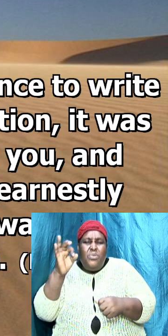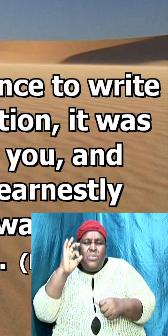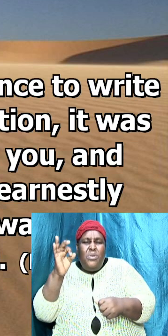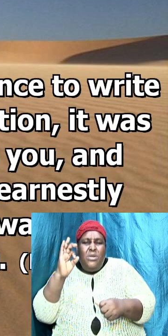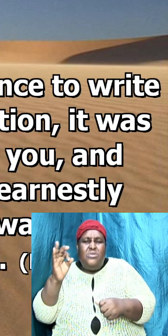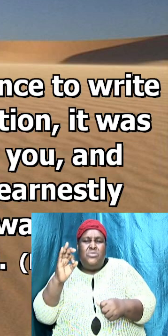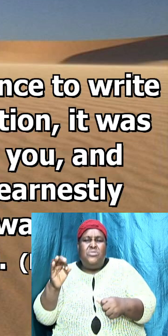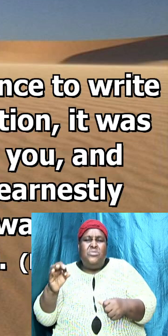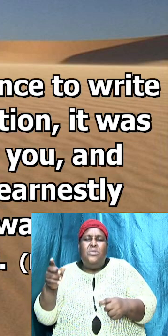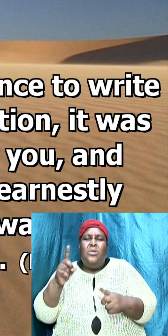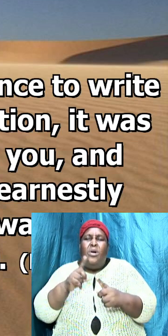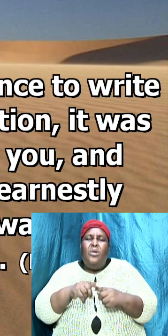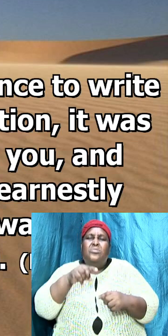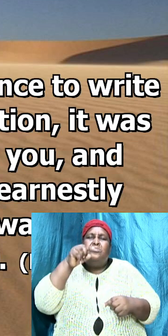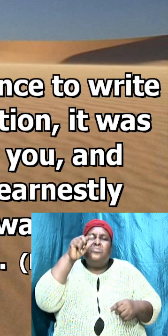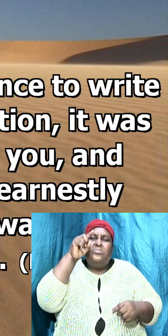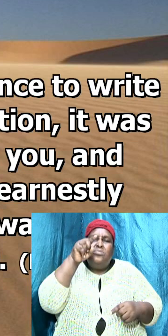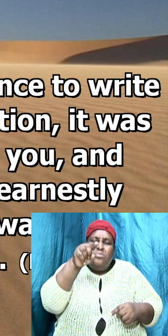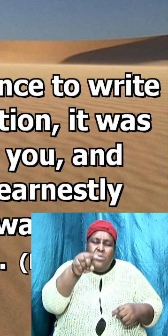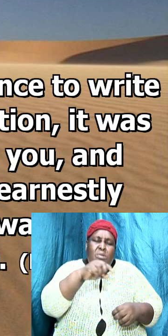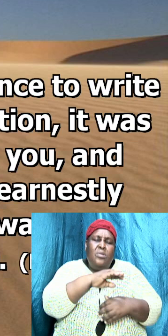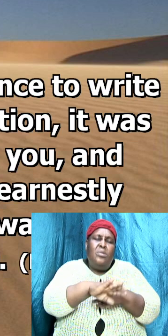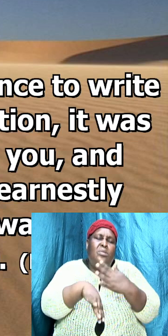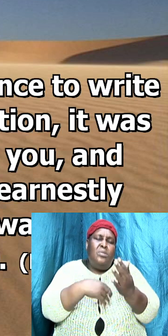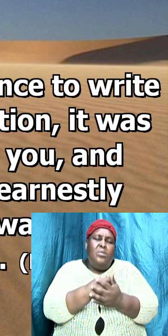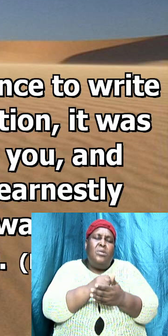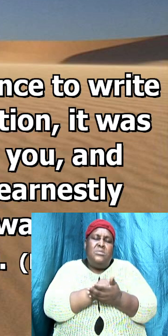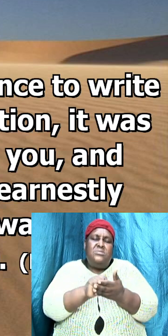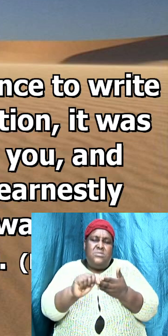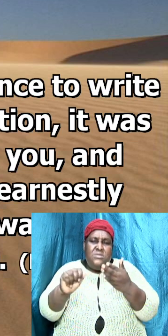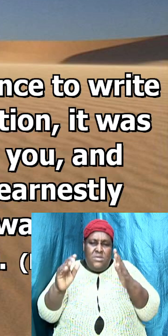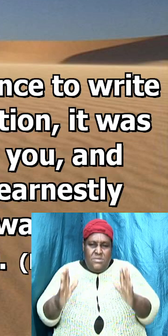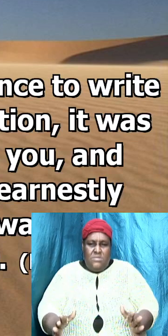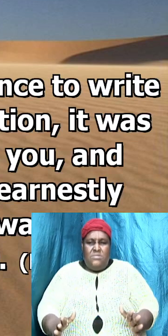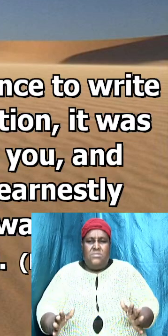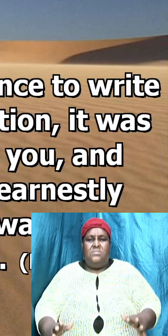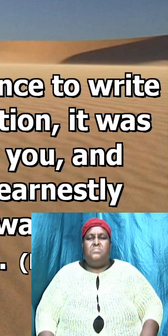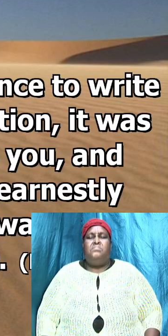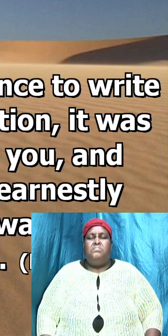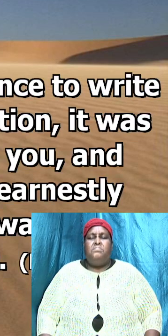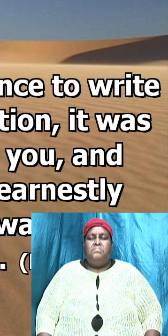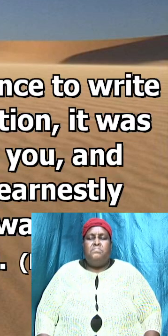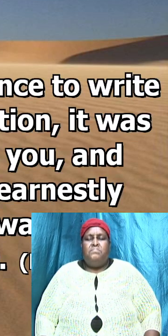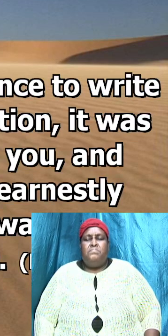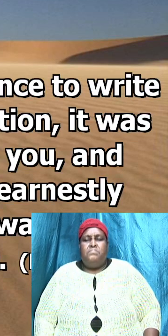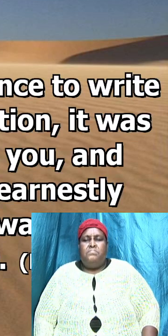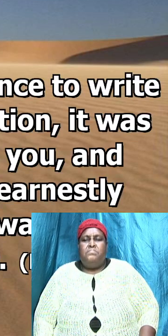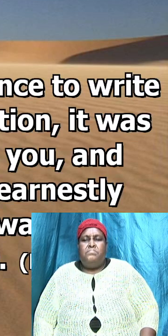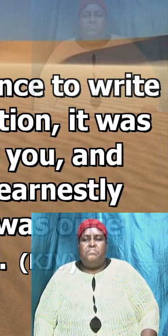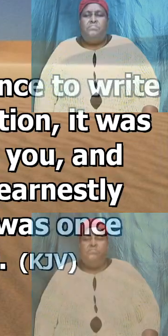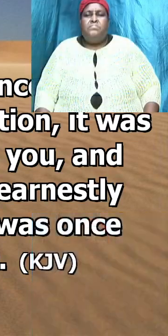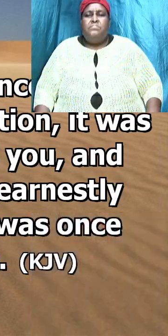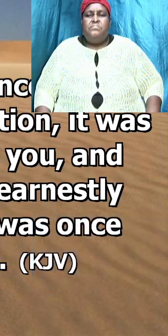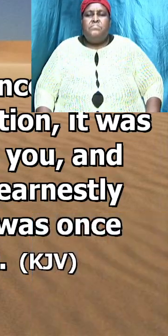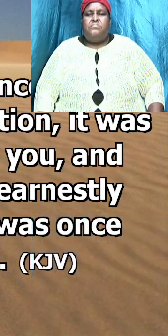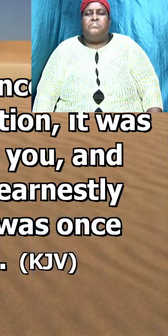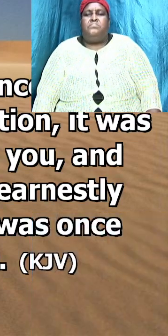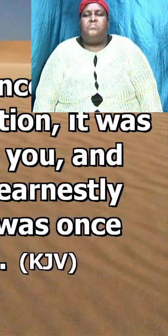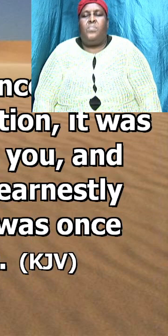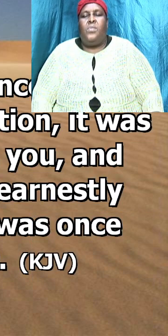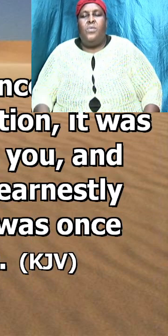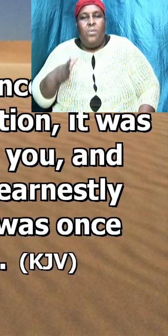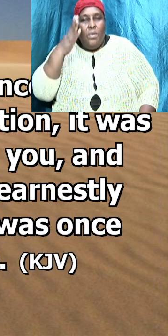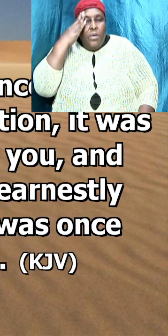once delivered unto the saints why